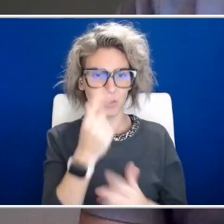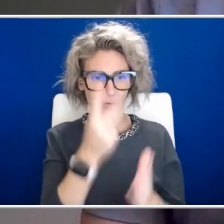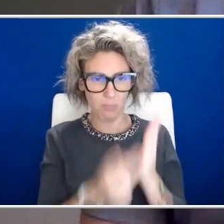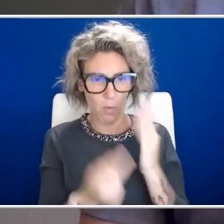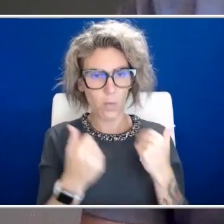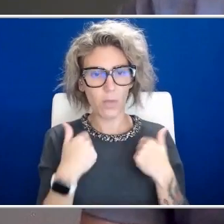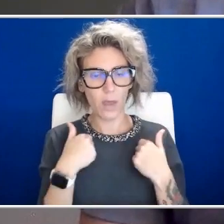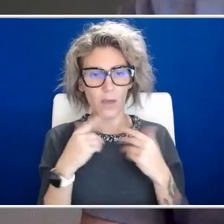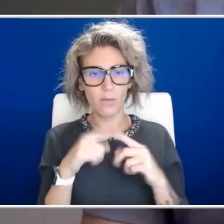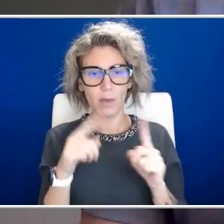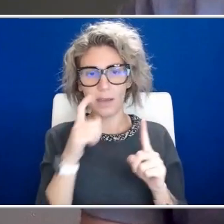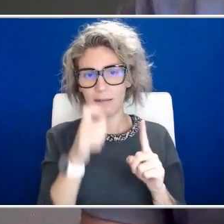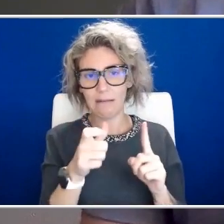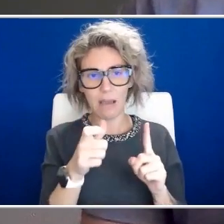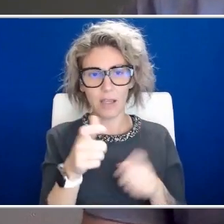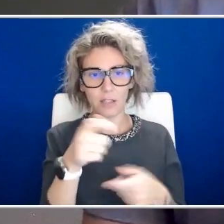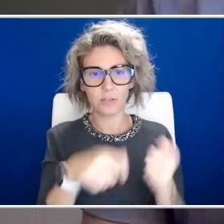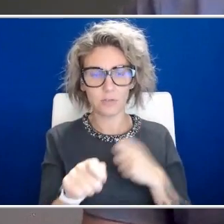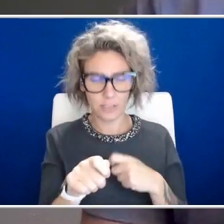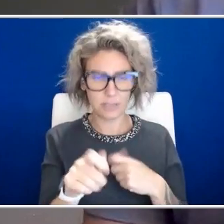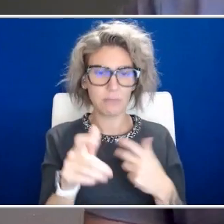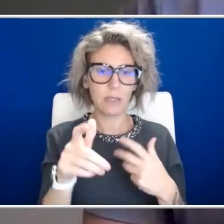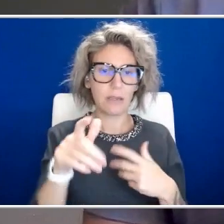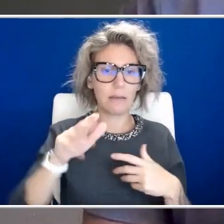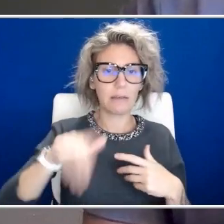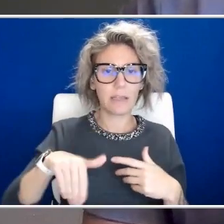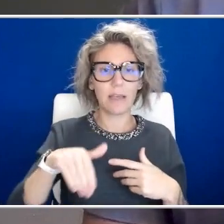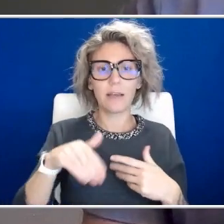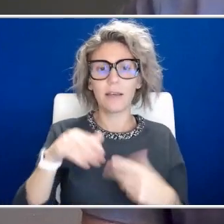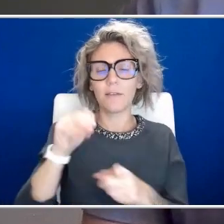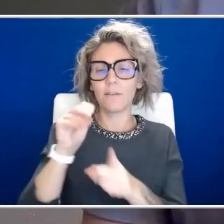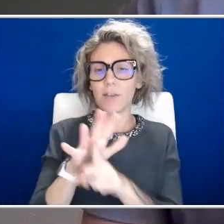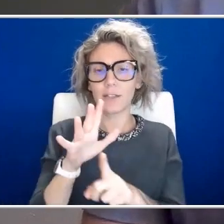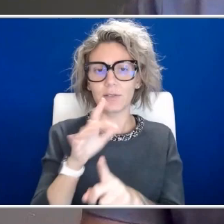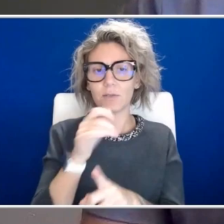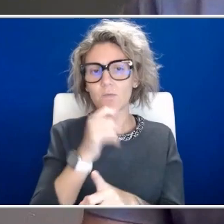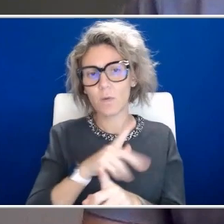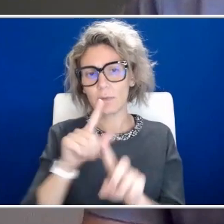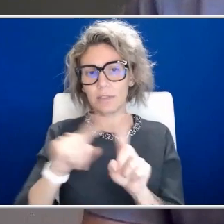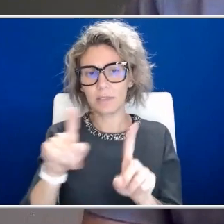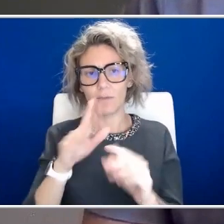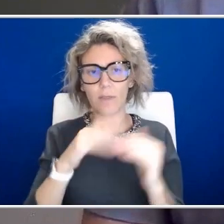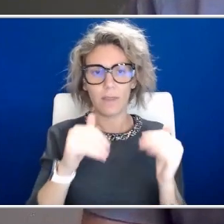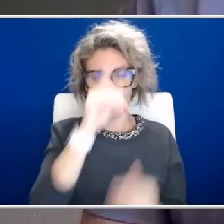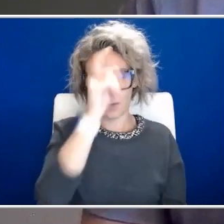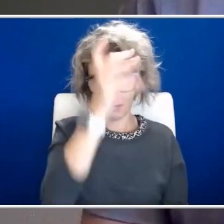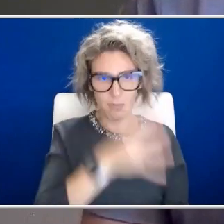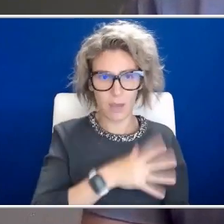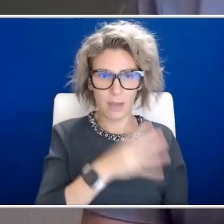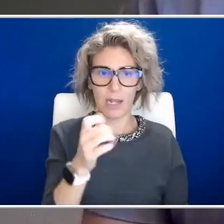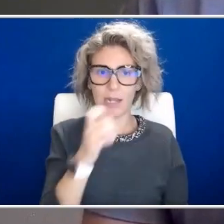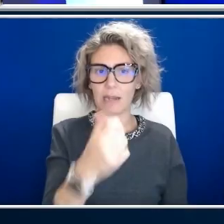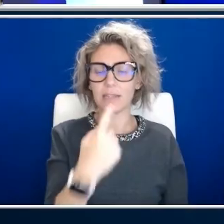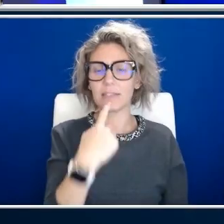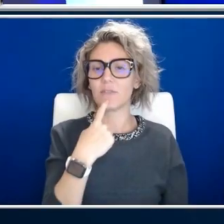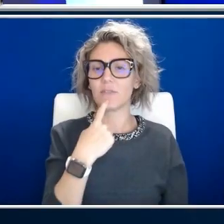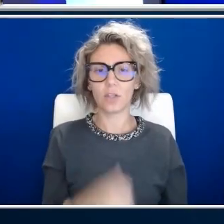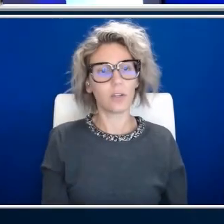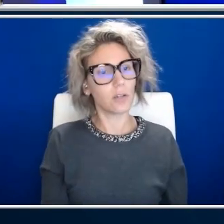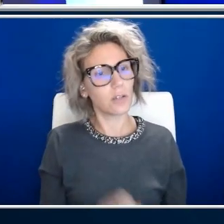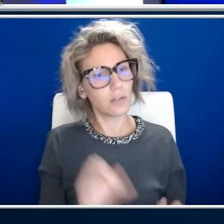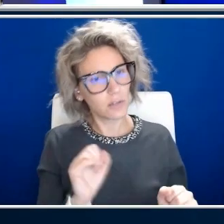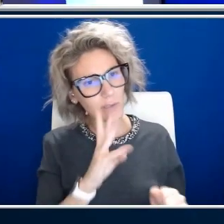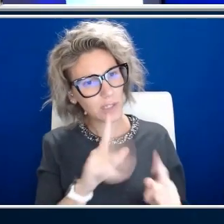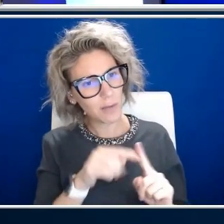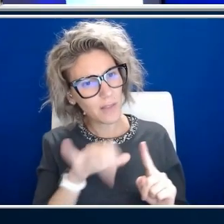but have not had to go down the transplant road because it does affect women differently than men and less severely. Let's talk about that. Why is it?